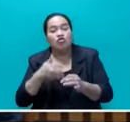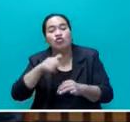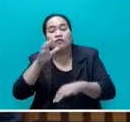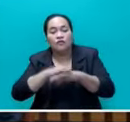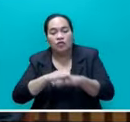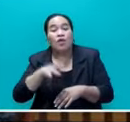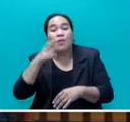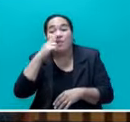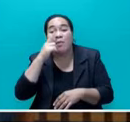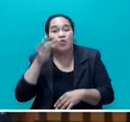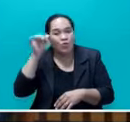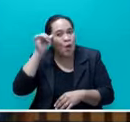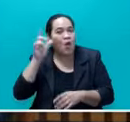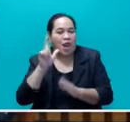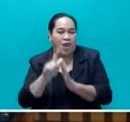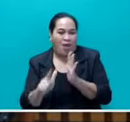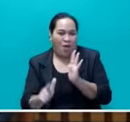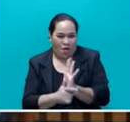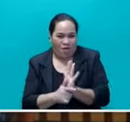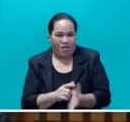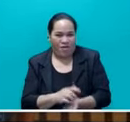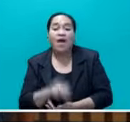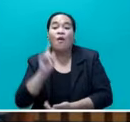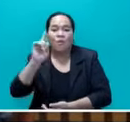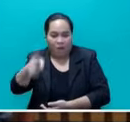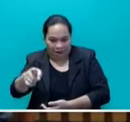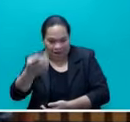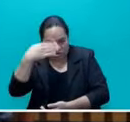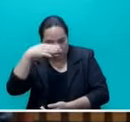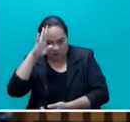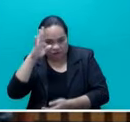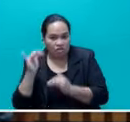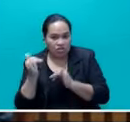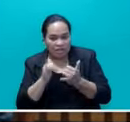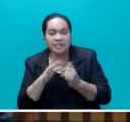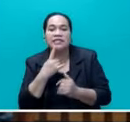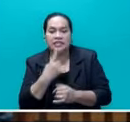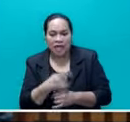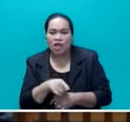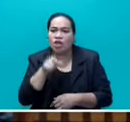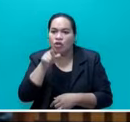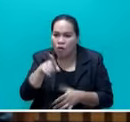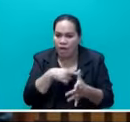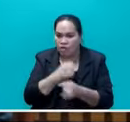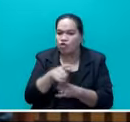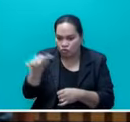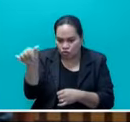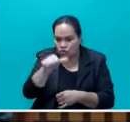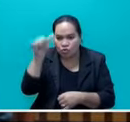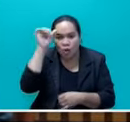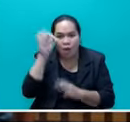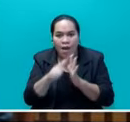the law. Because then it was the Chief Justice said, you, in your position, you should know what the law is. And